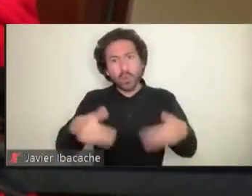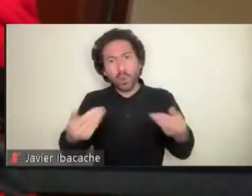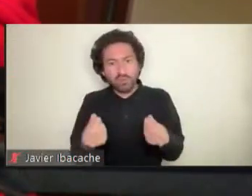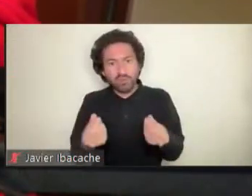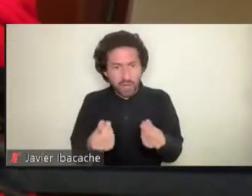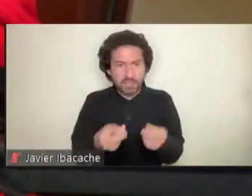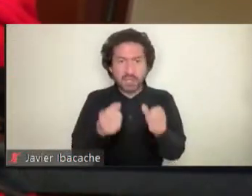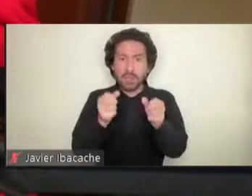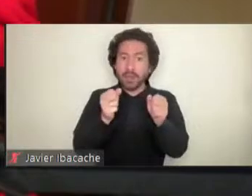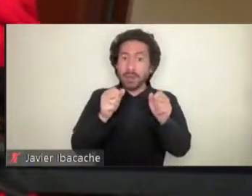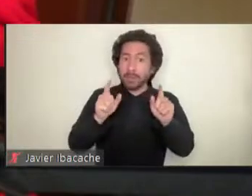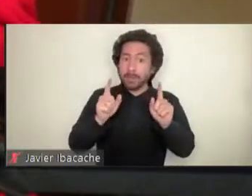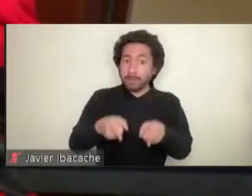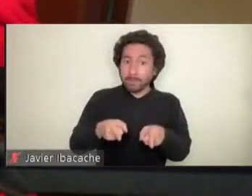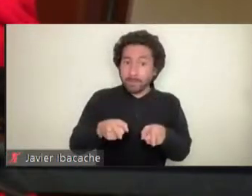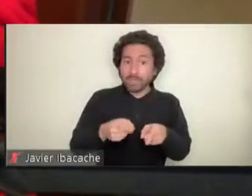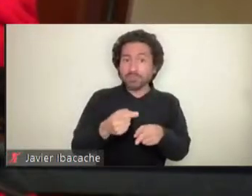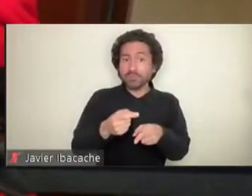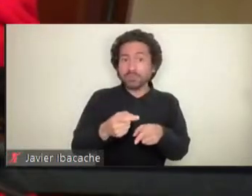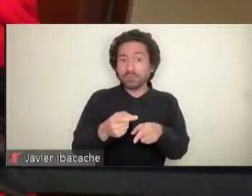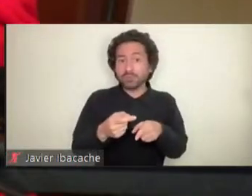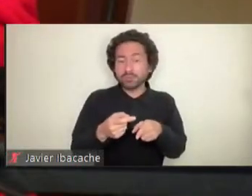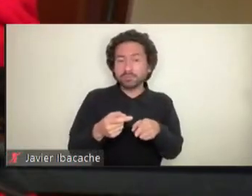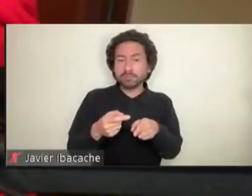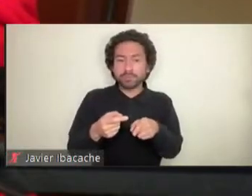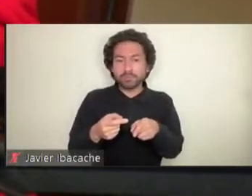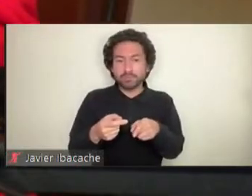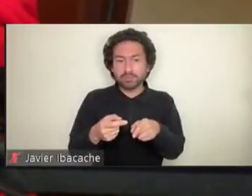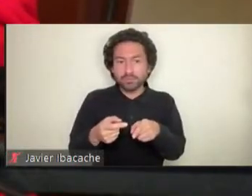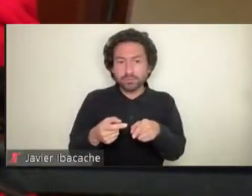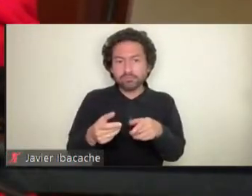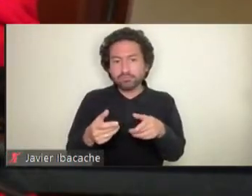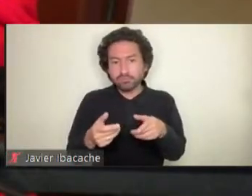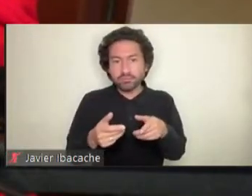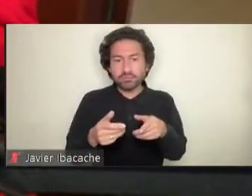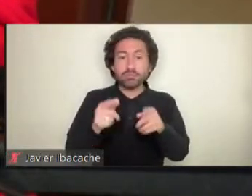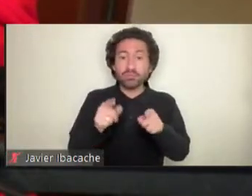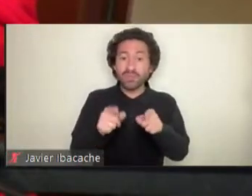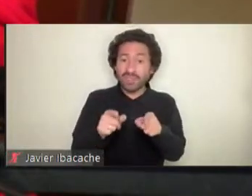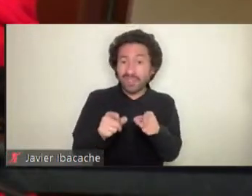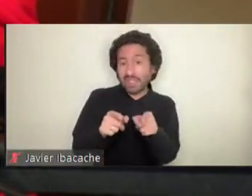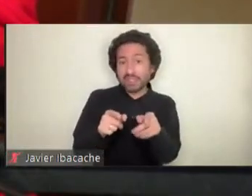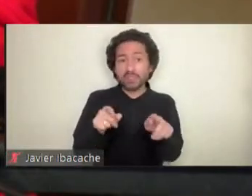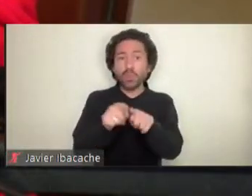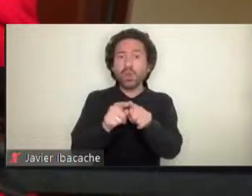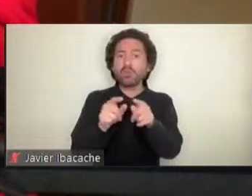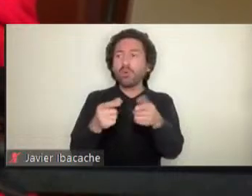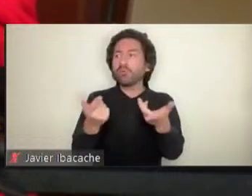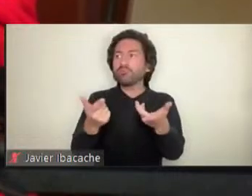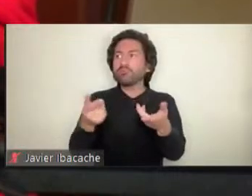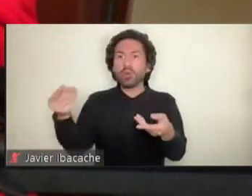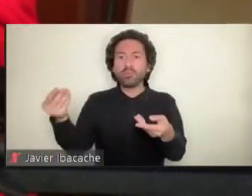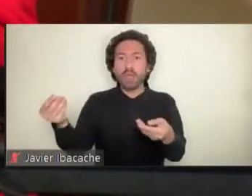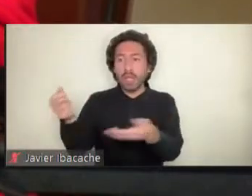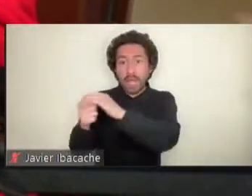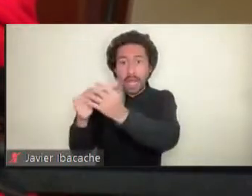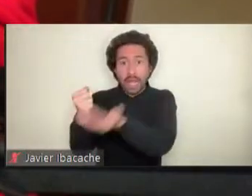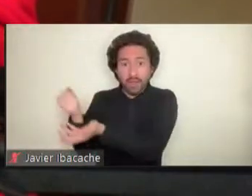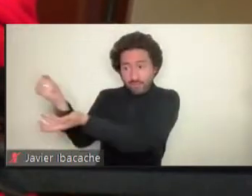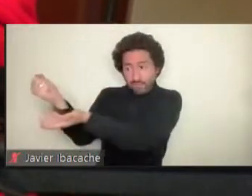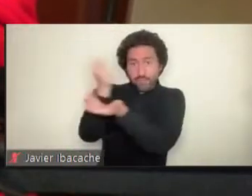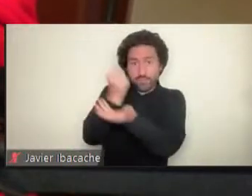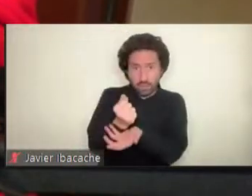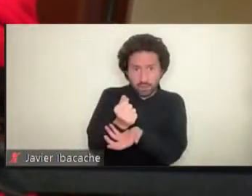key MDAs. And where possible, as I said, attract foreign investors that are willing to finance R&D